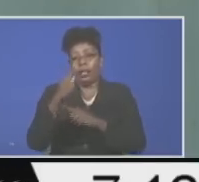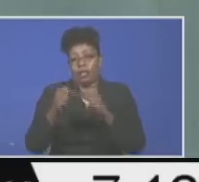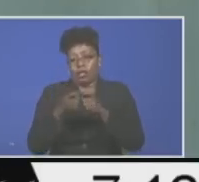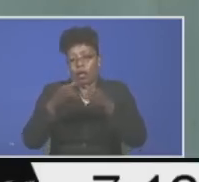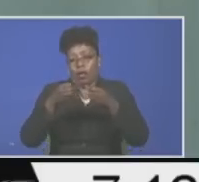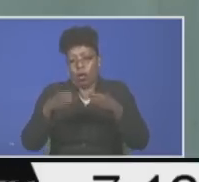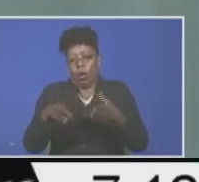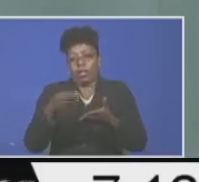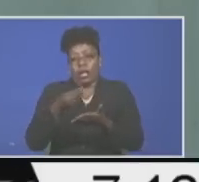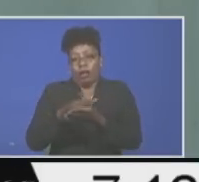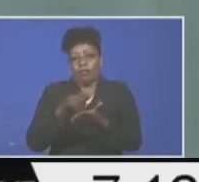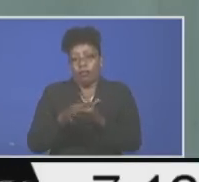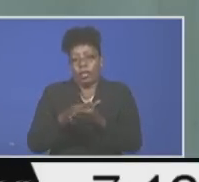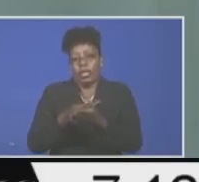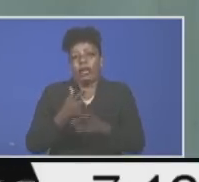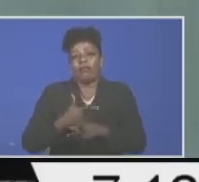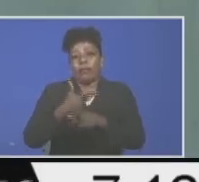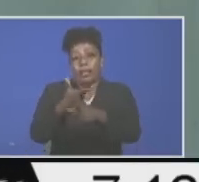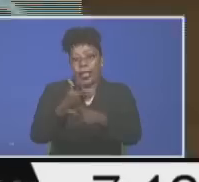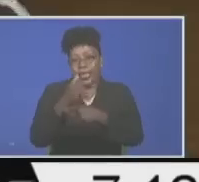loss of revenue from lending.